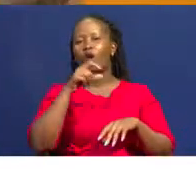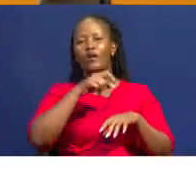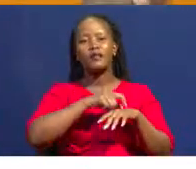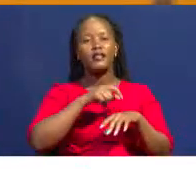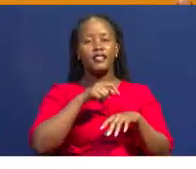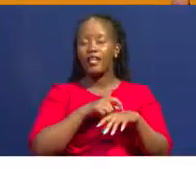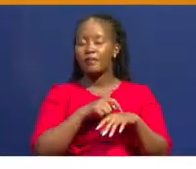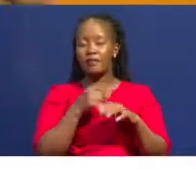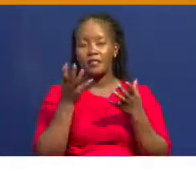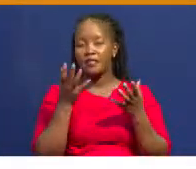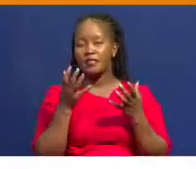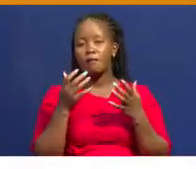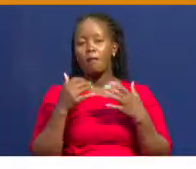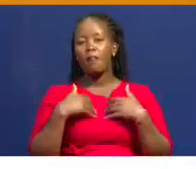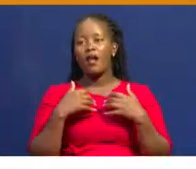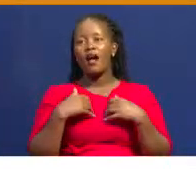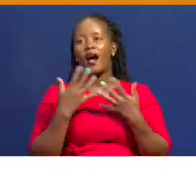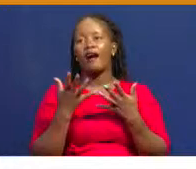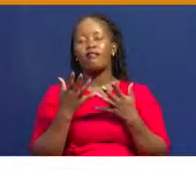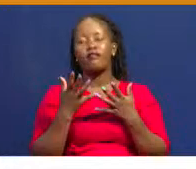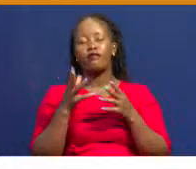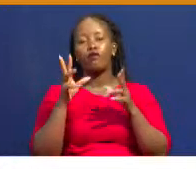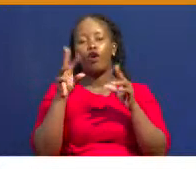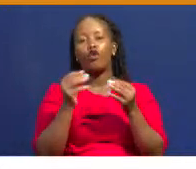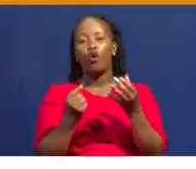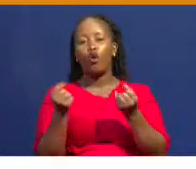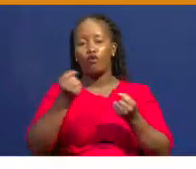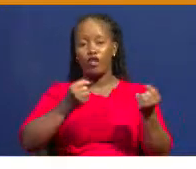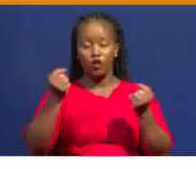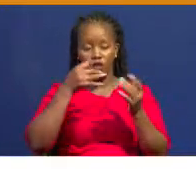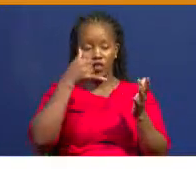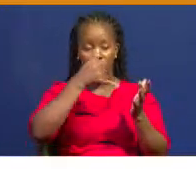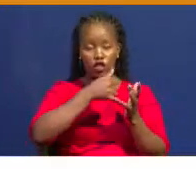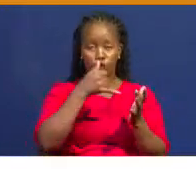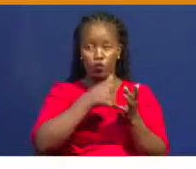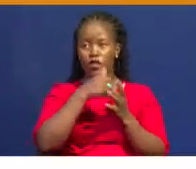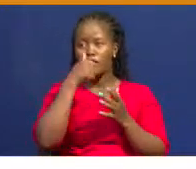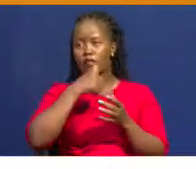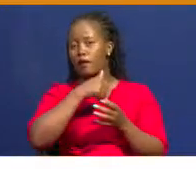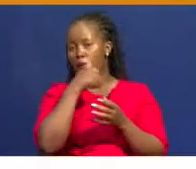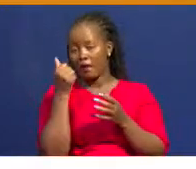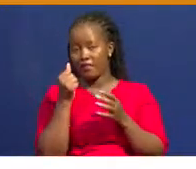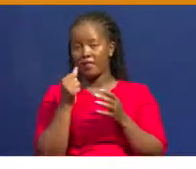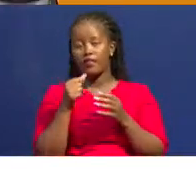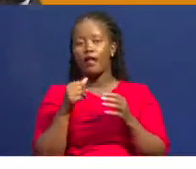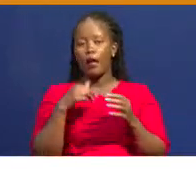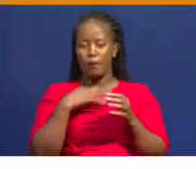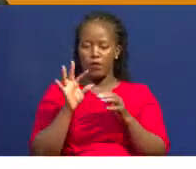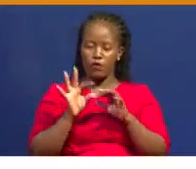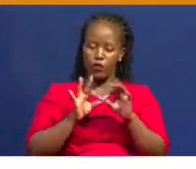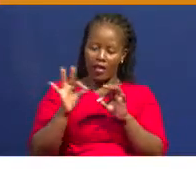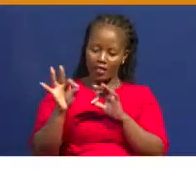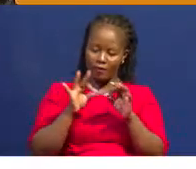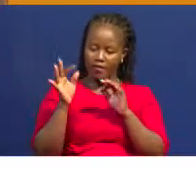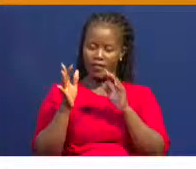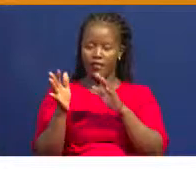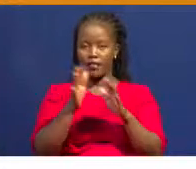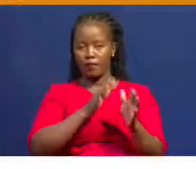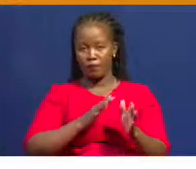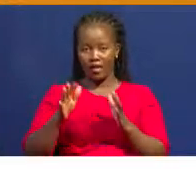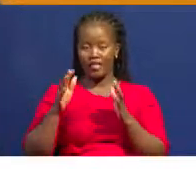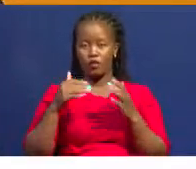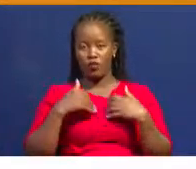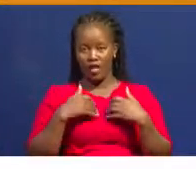vehicles, including private, and that is now where I will tell you later what measures we are putting in place to ensure that all